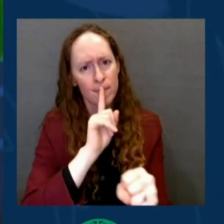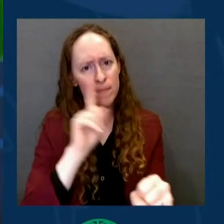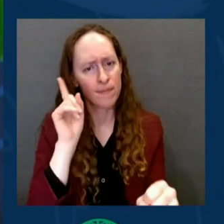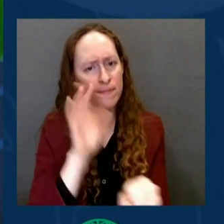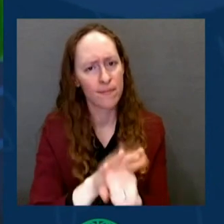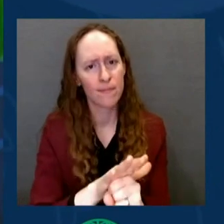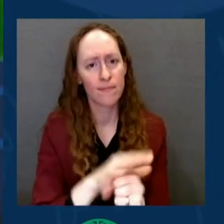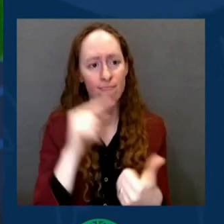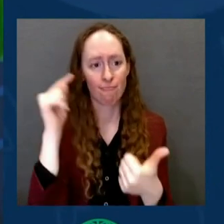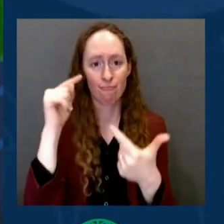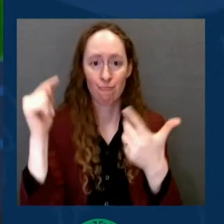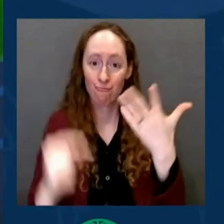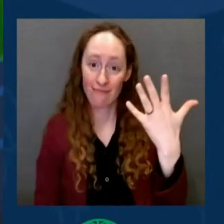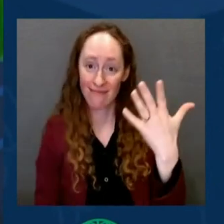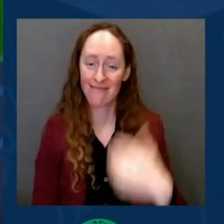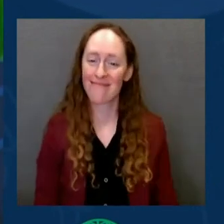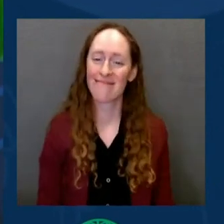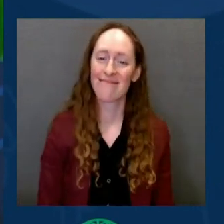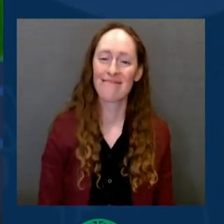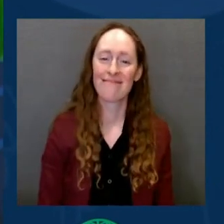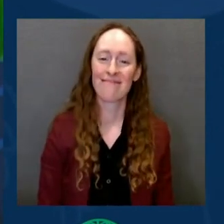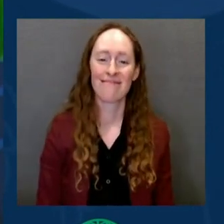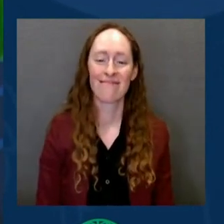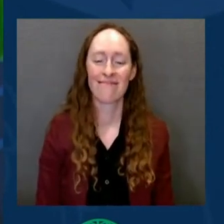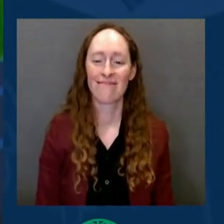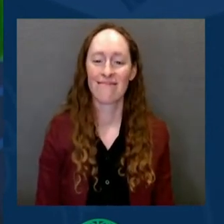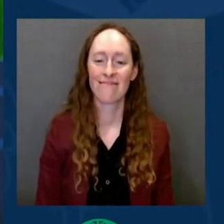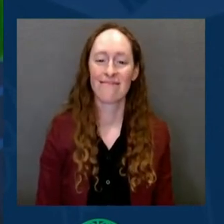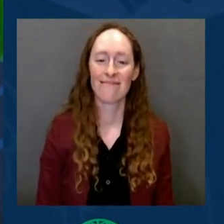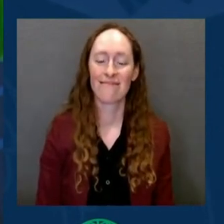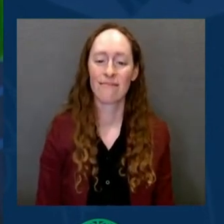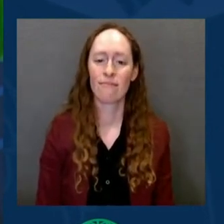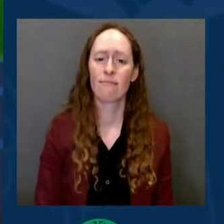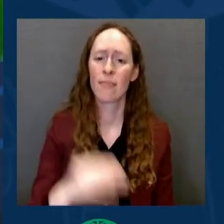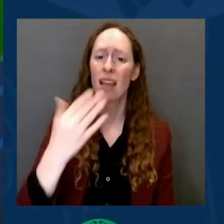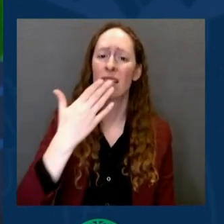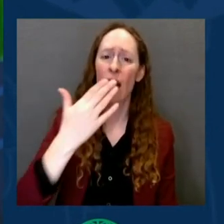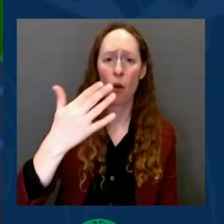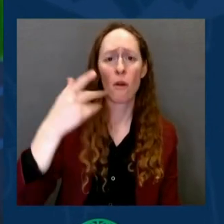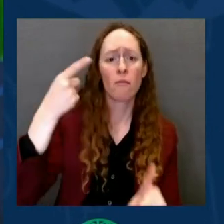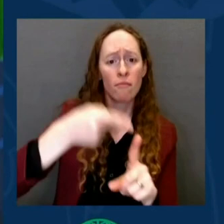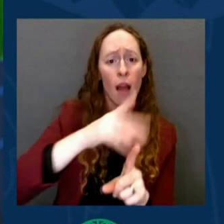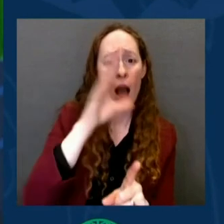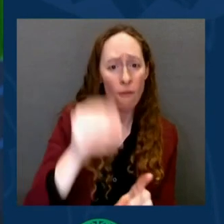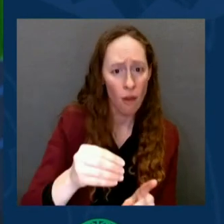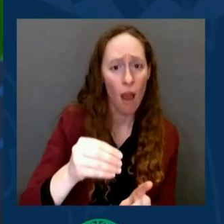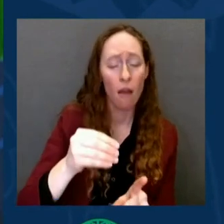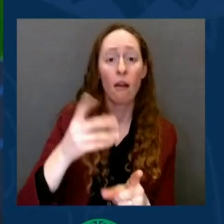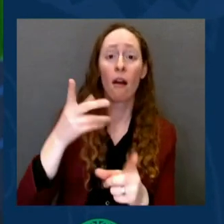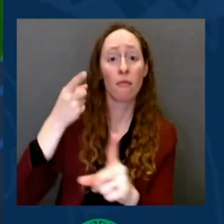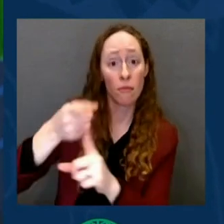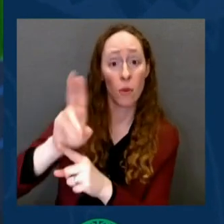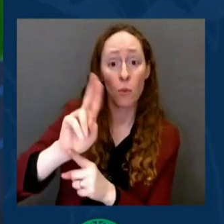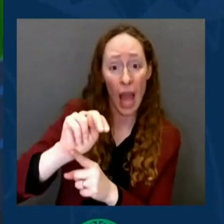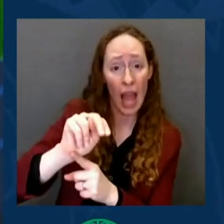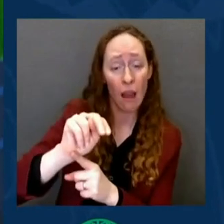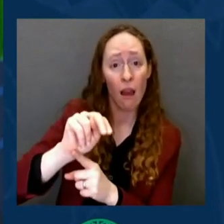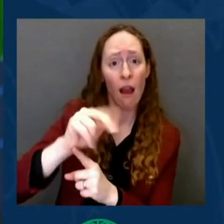place at the G20. And this will happen at the next G20